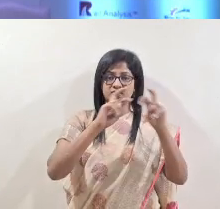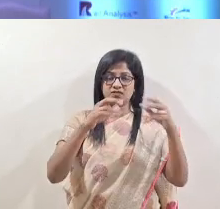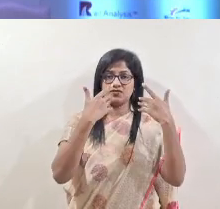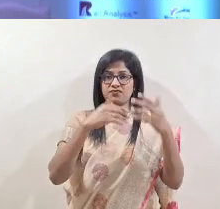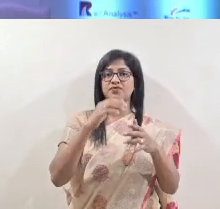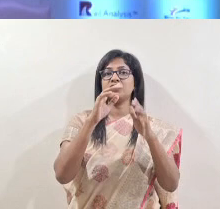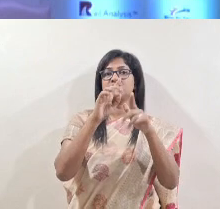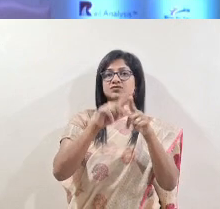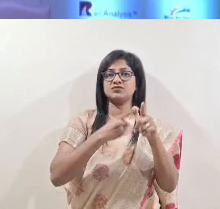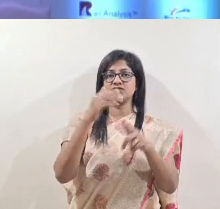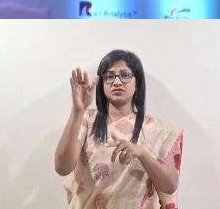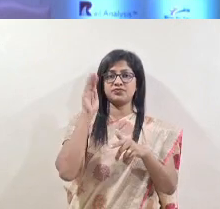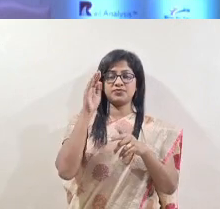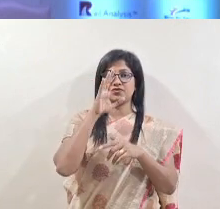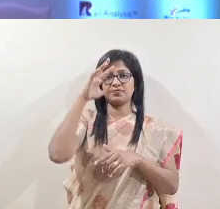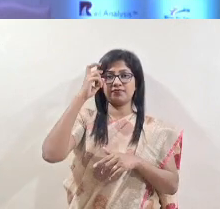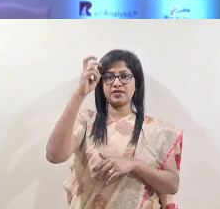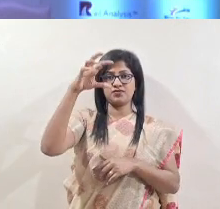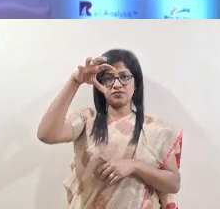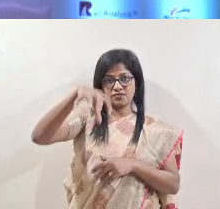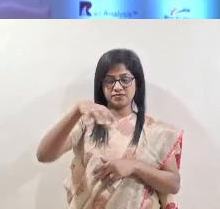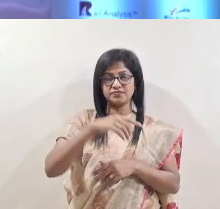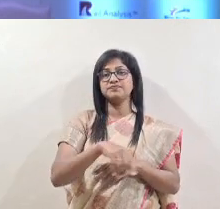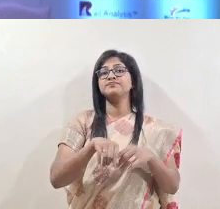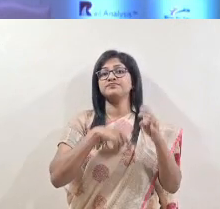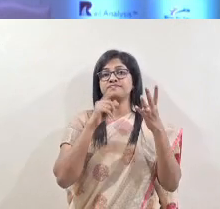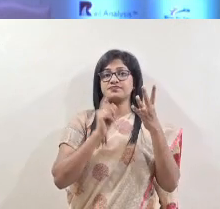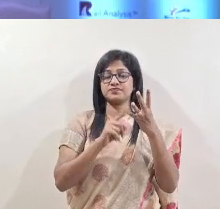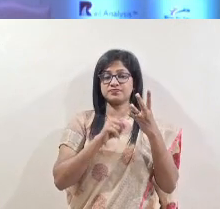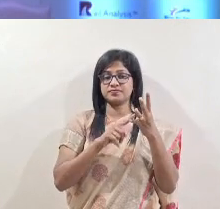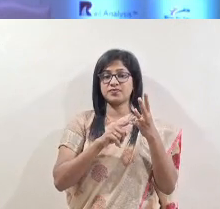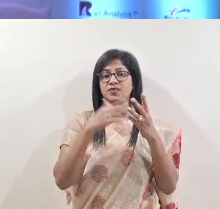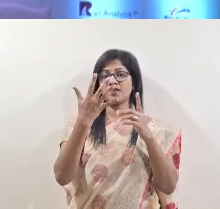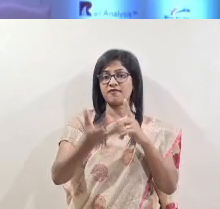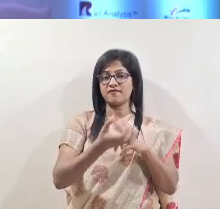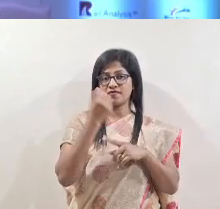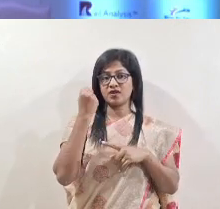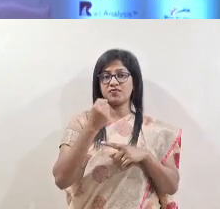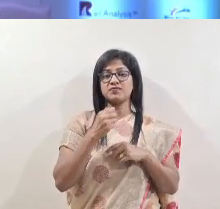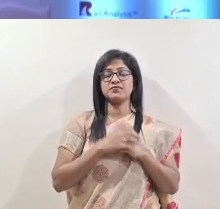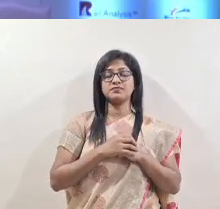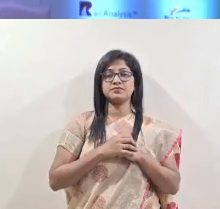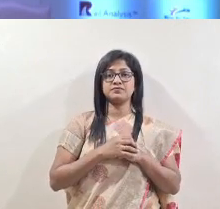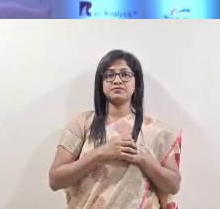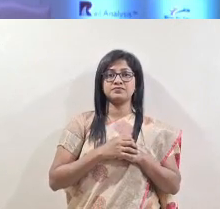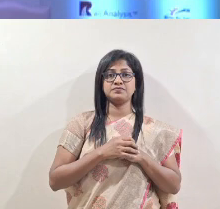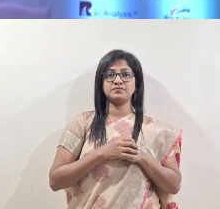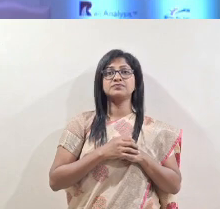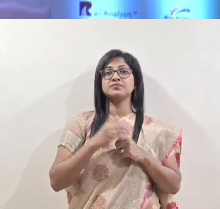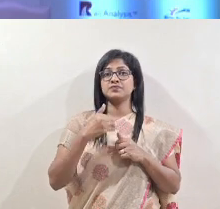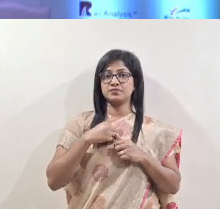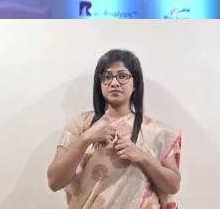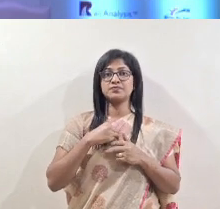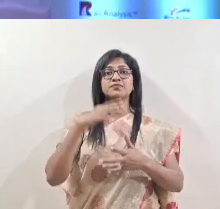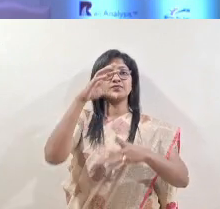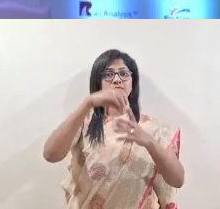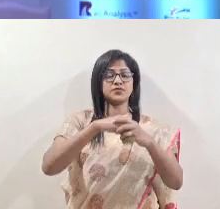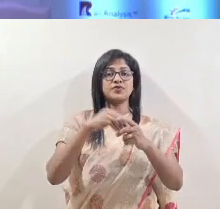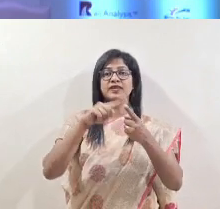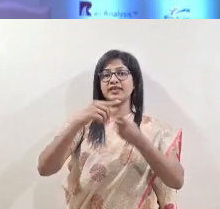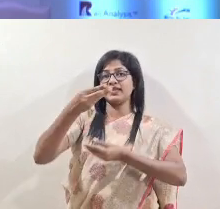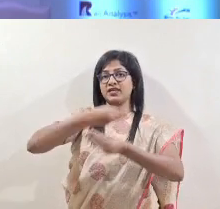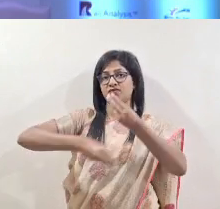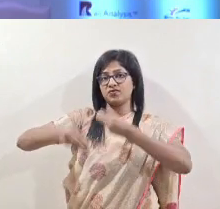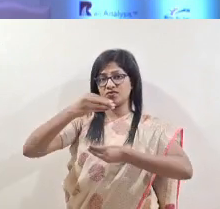metro station. And fourth is to identify, we also include economical